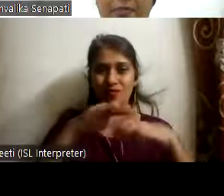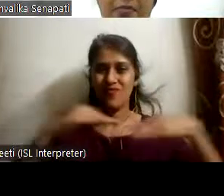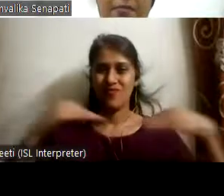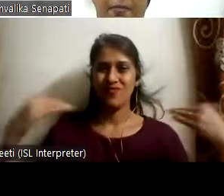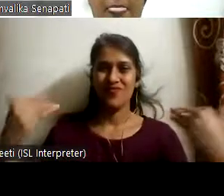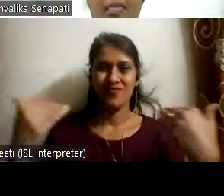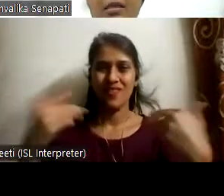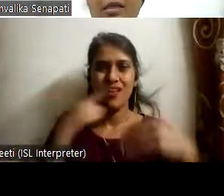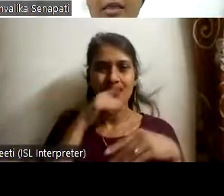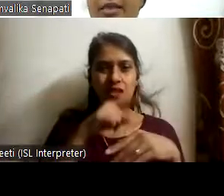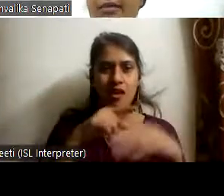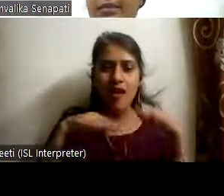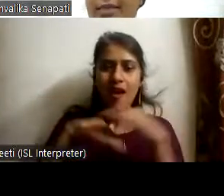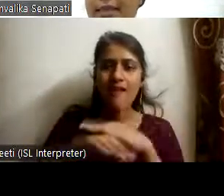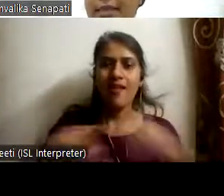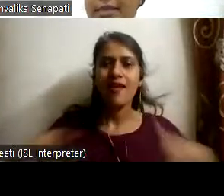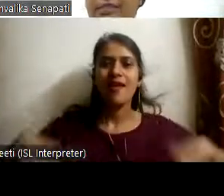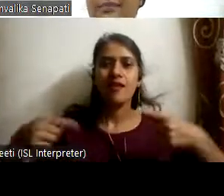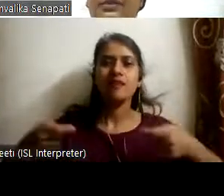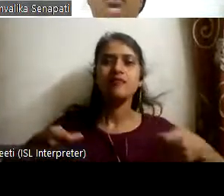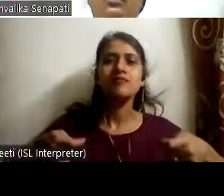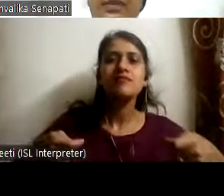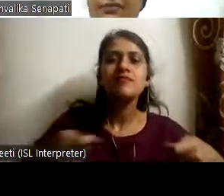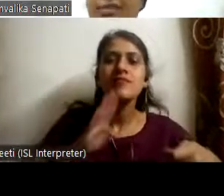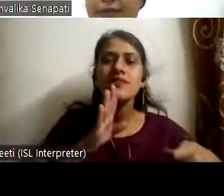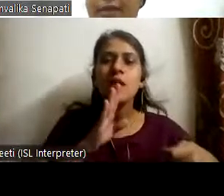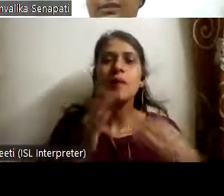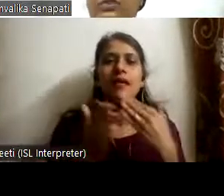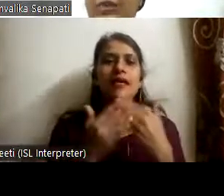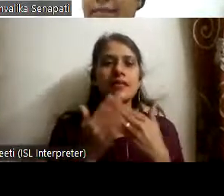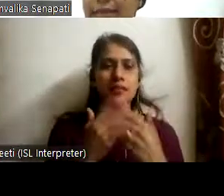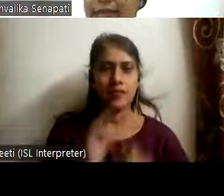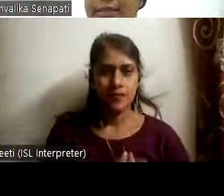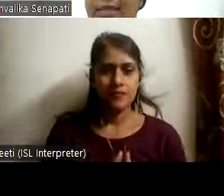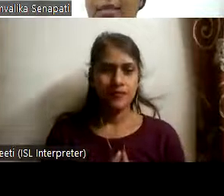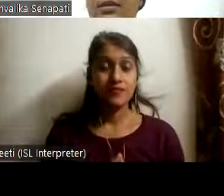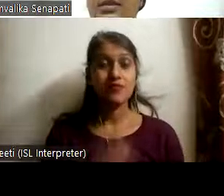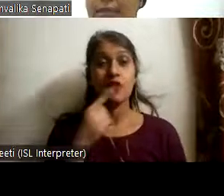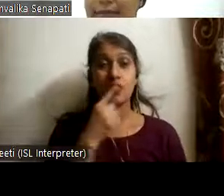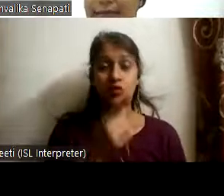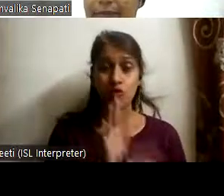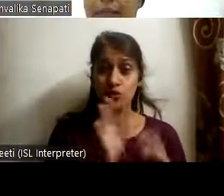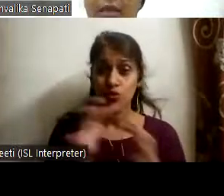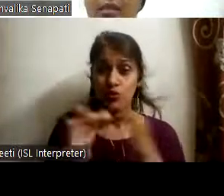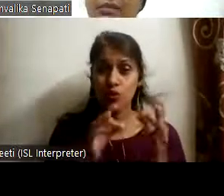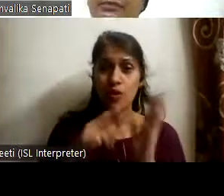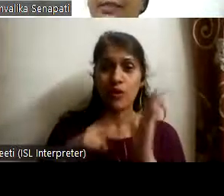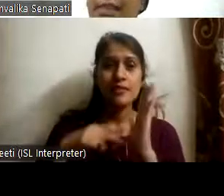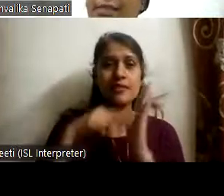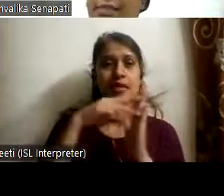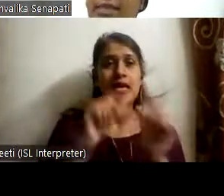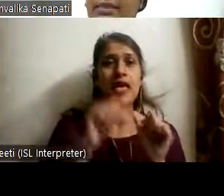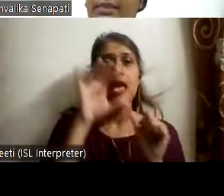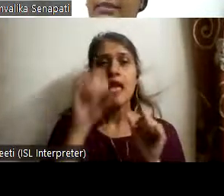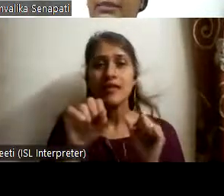right. Here are staircases. The picture on the left is correct. Straight staircases are accessible.